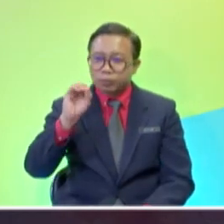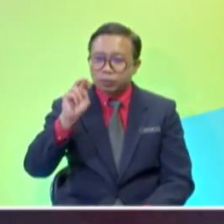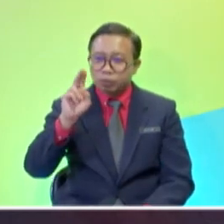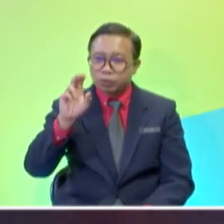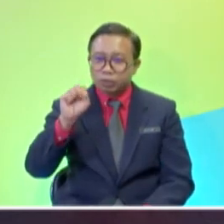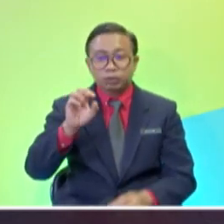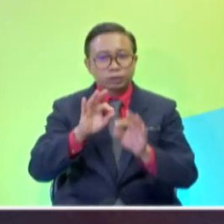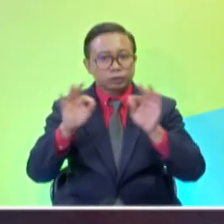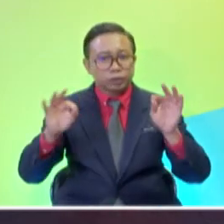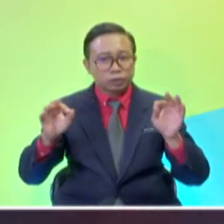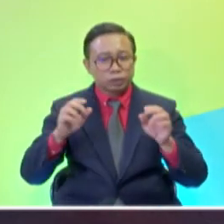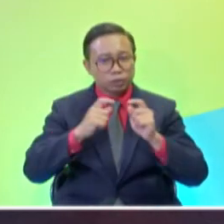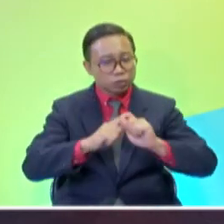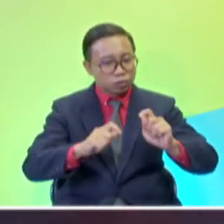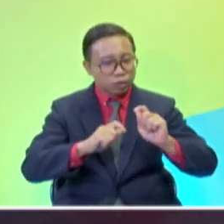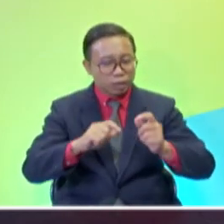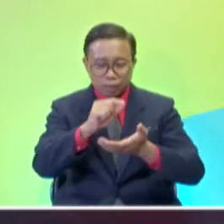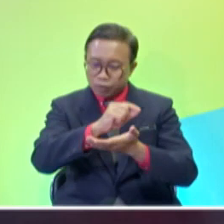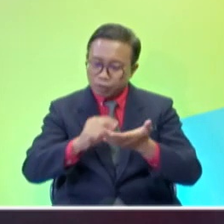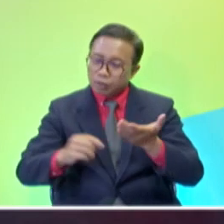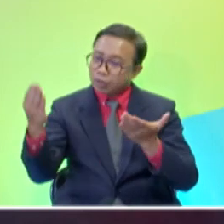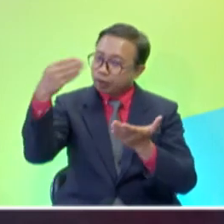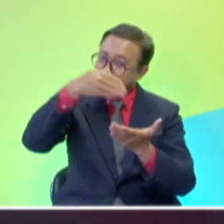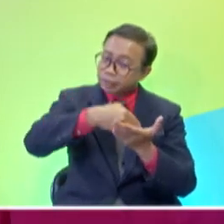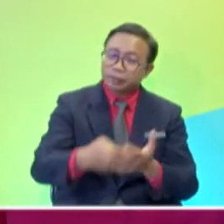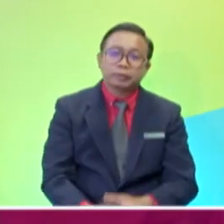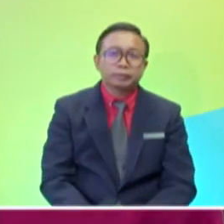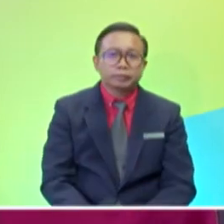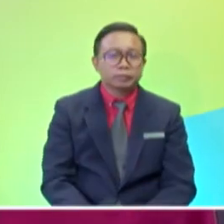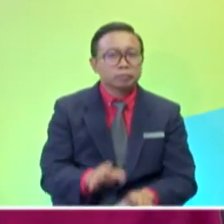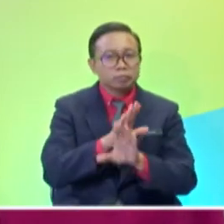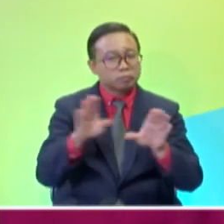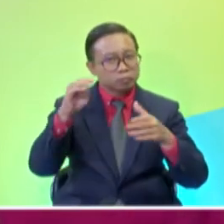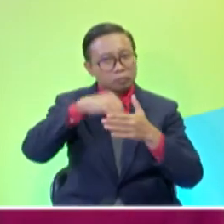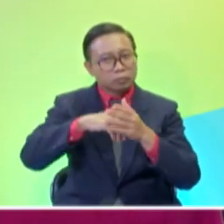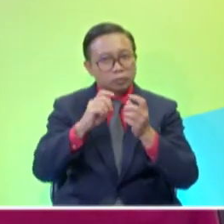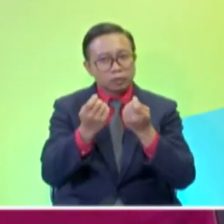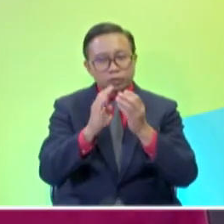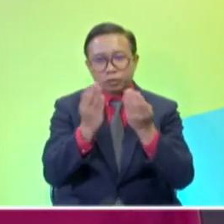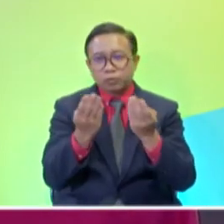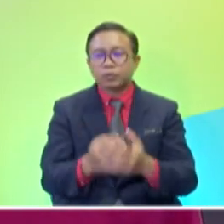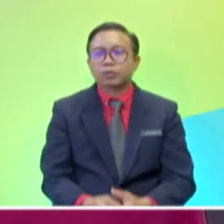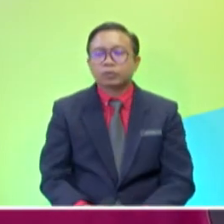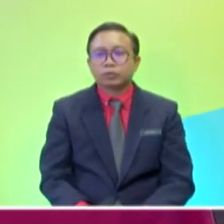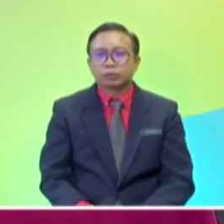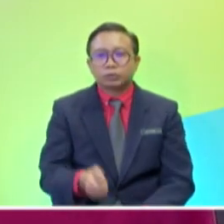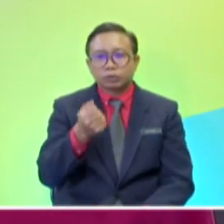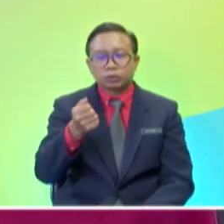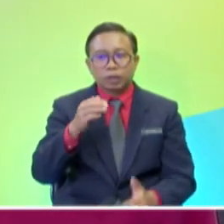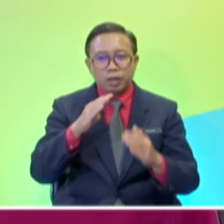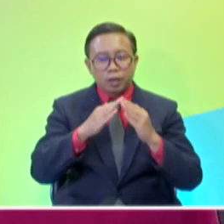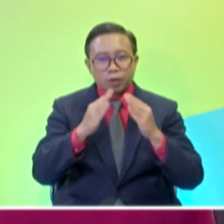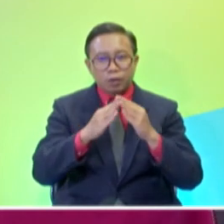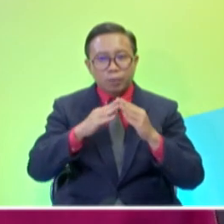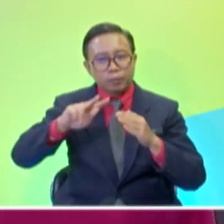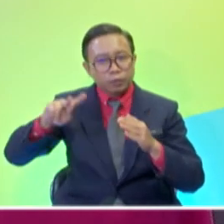sentences for you guys to try and rewrite. Okay, these sentences are not in the textbook. Okay, so you guys at home, my pupils,